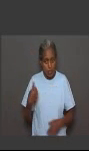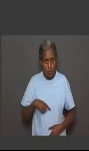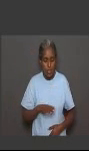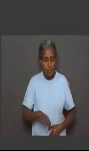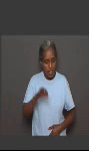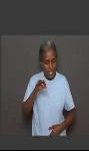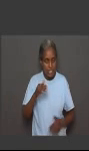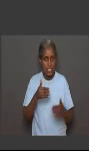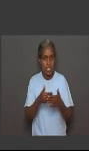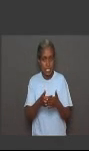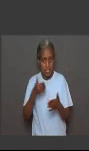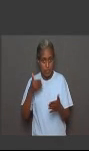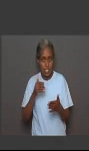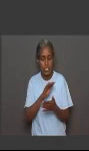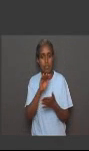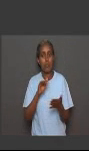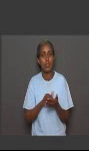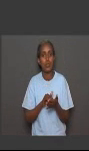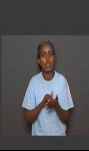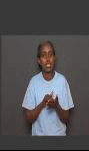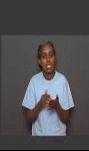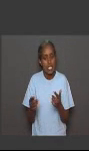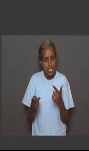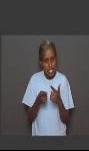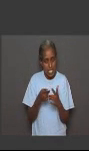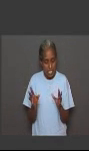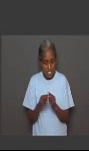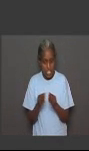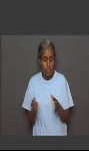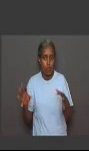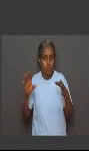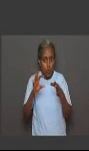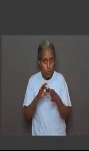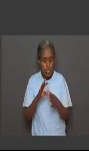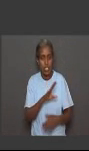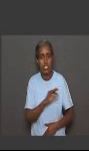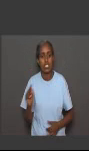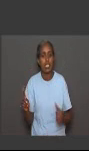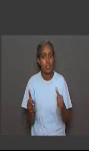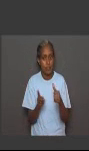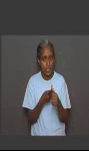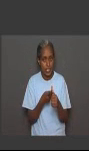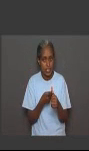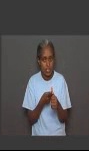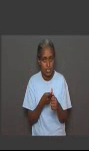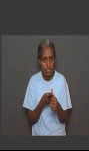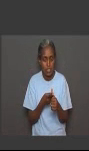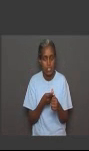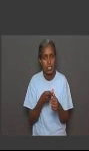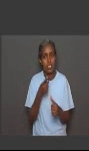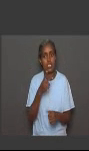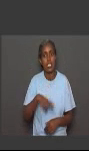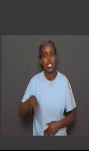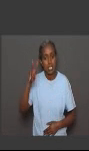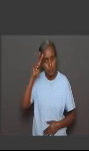If we find the difference between the second set of coordinates and the first,